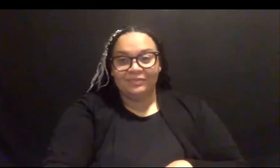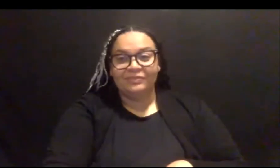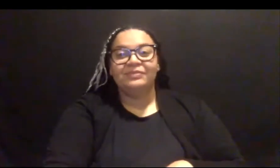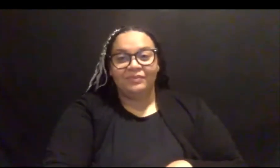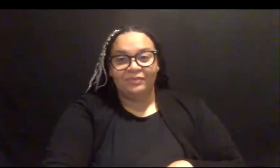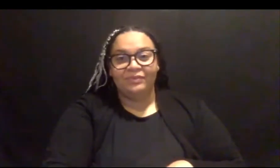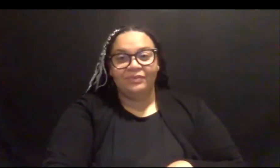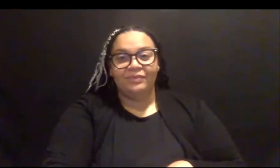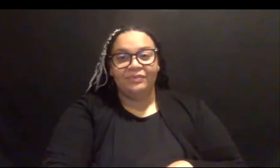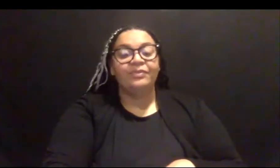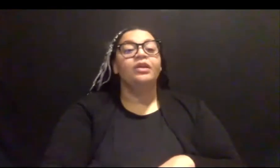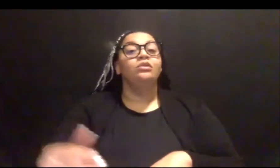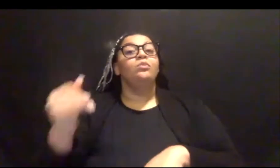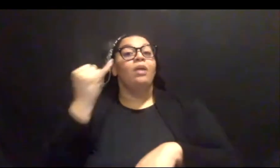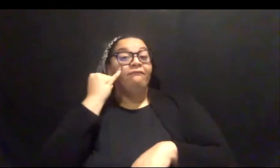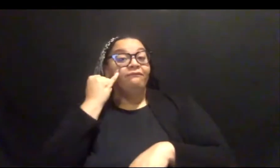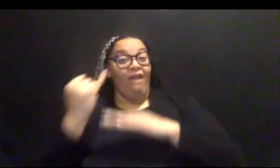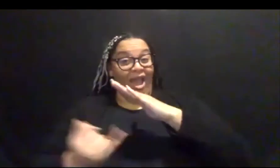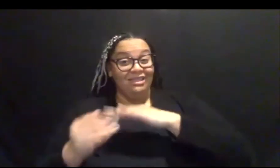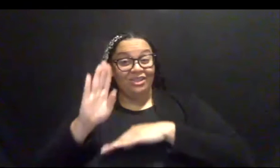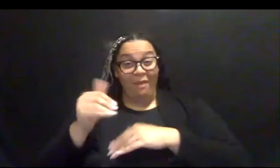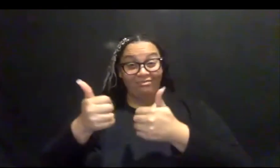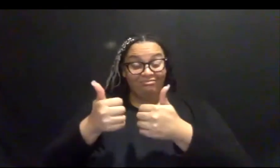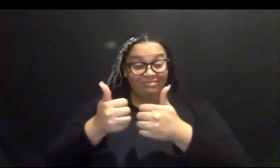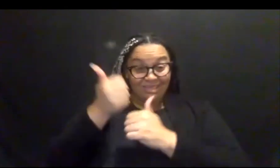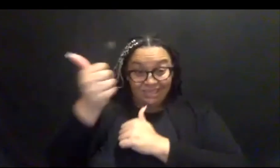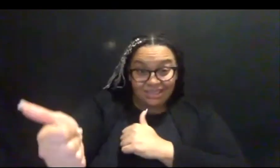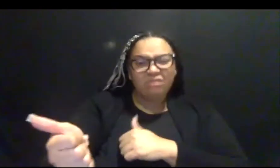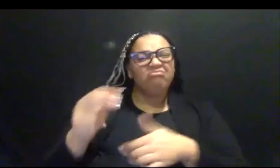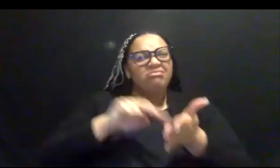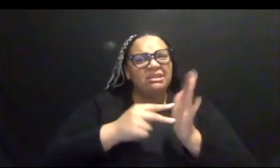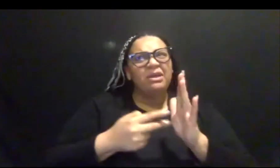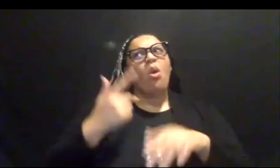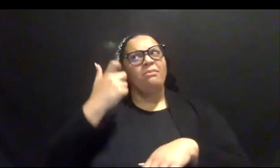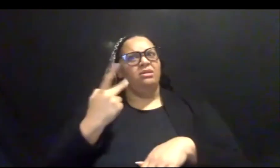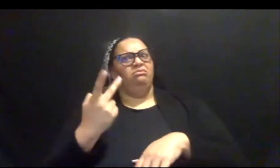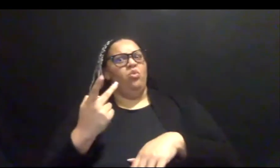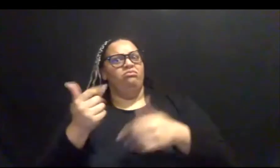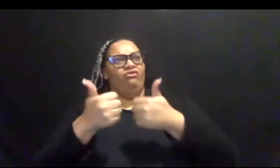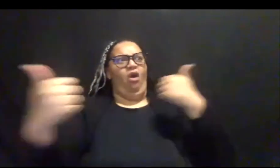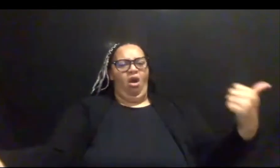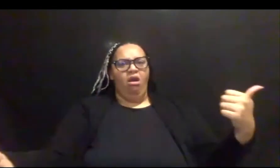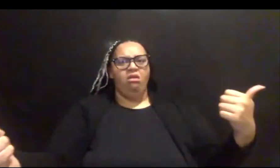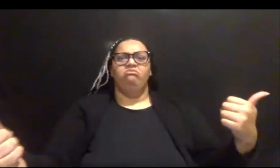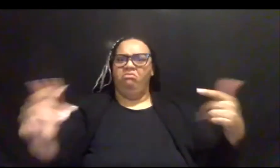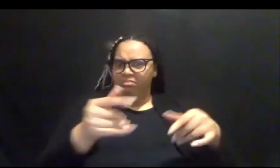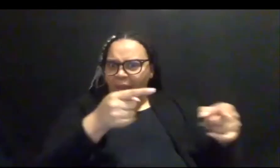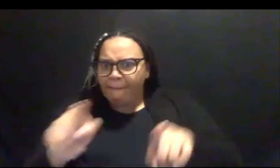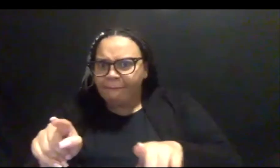by distance? Is it just that we're less genetically similar because we're farther away from each other? And sure enough, you see that this is the